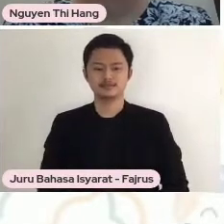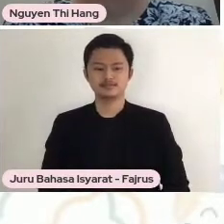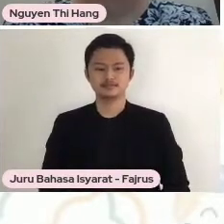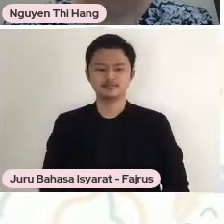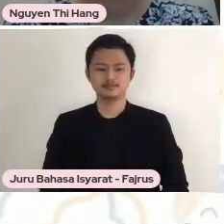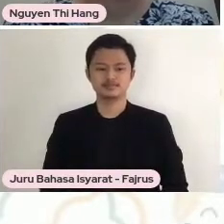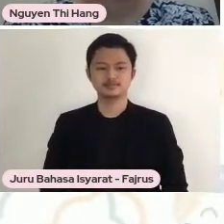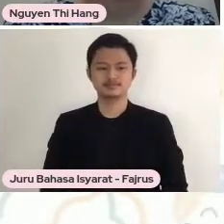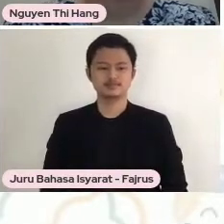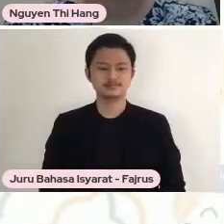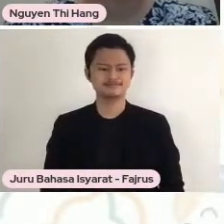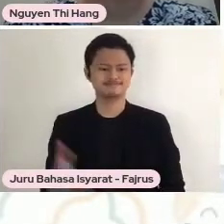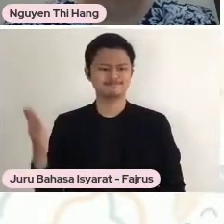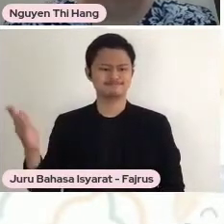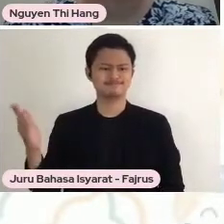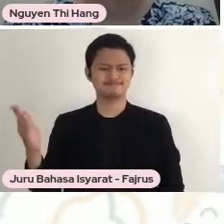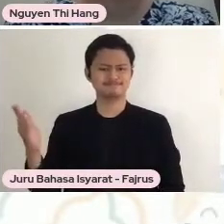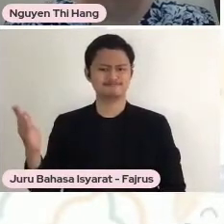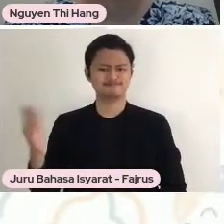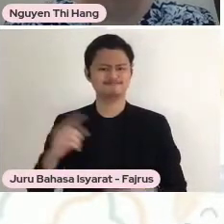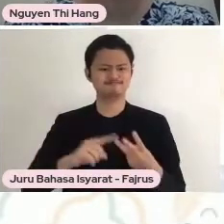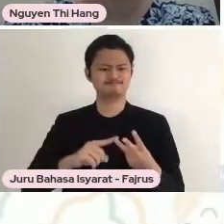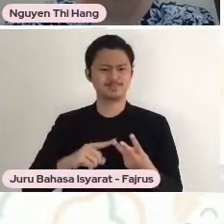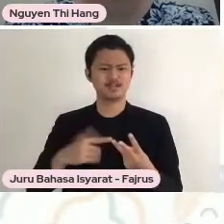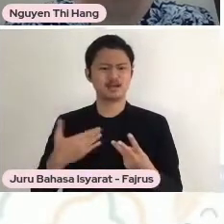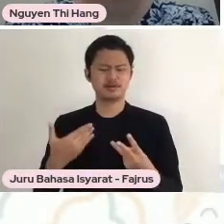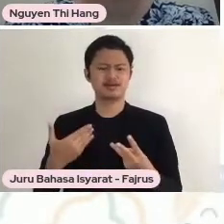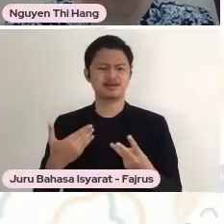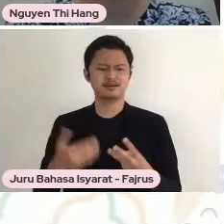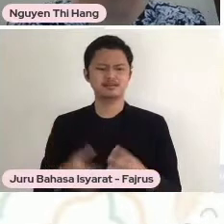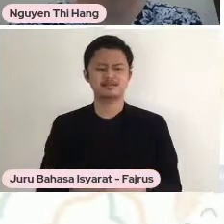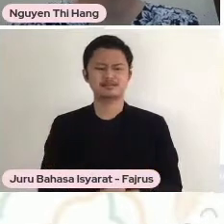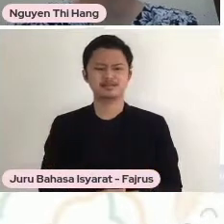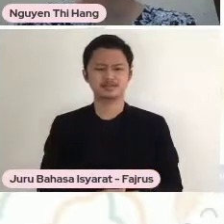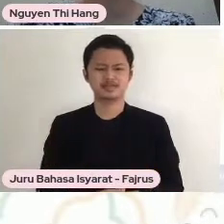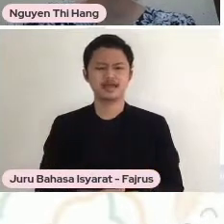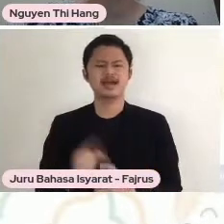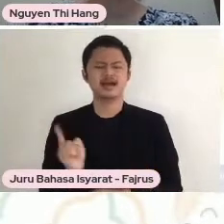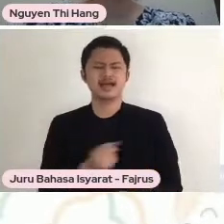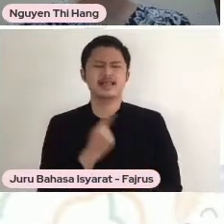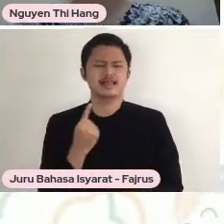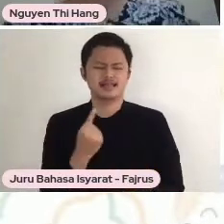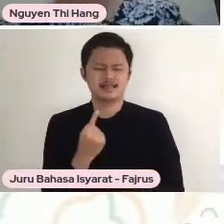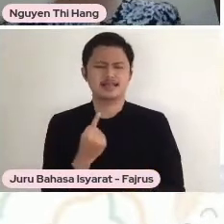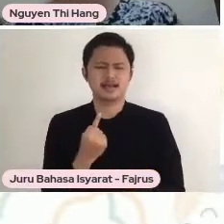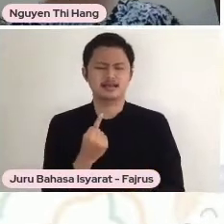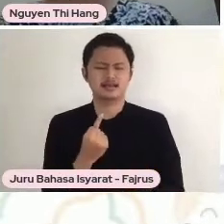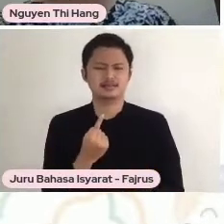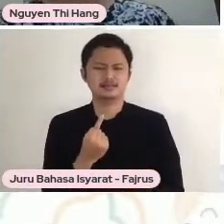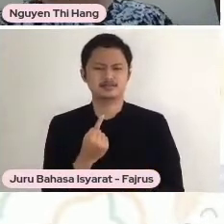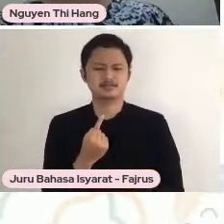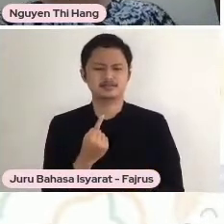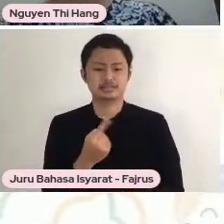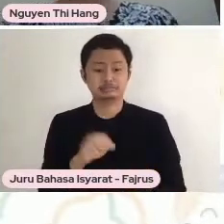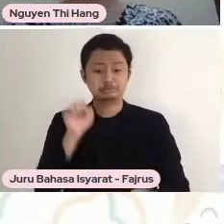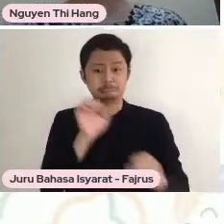And the third part is some ways to we doing to deal to